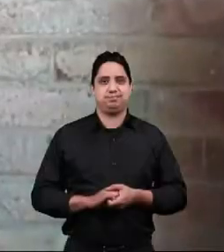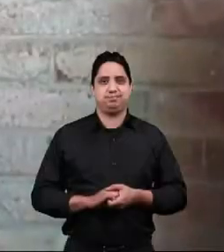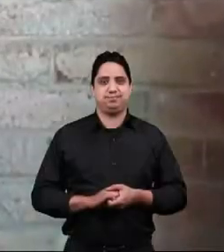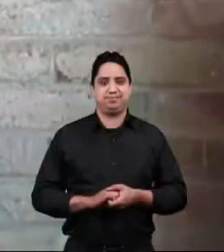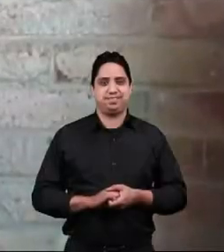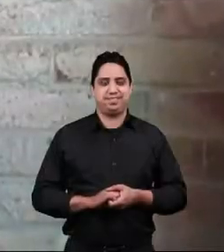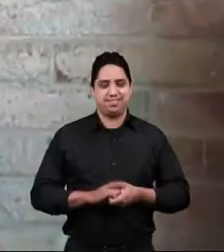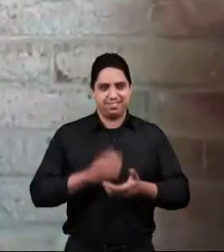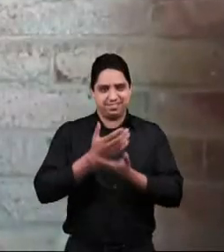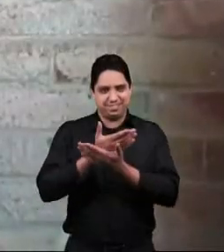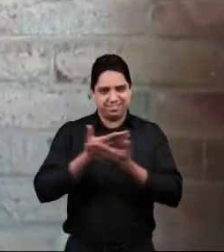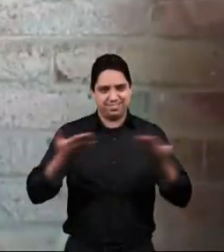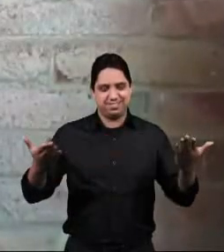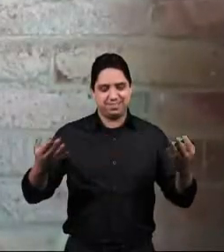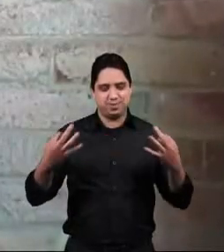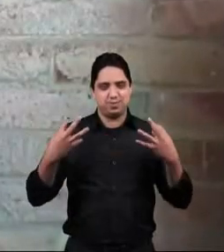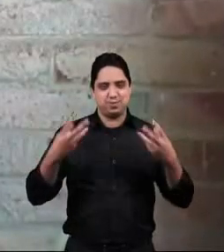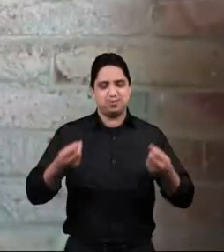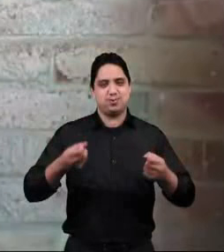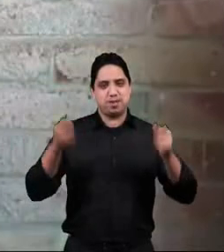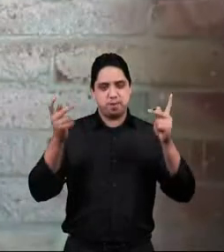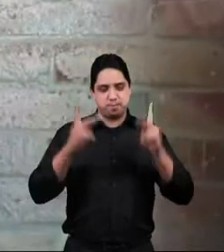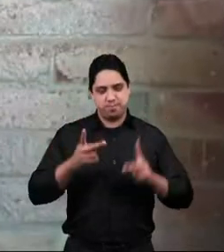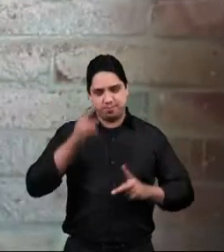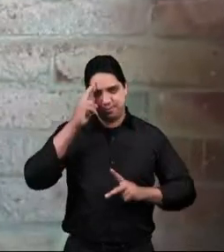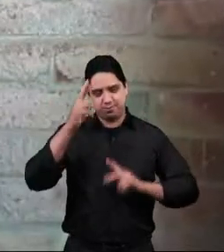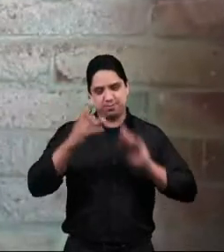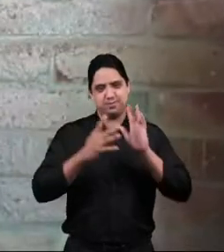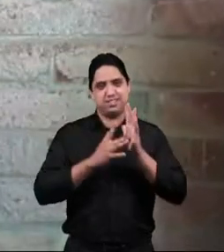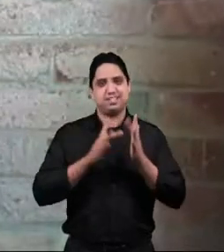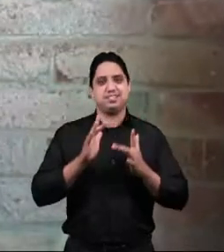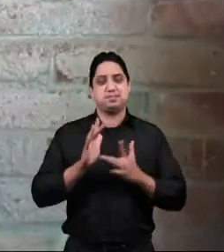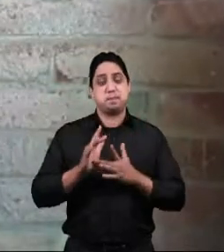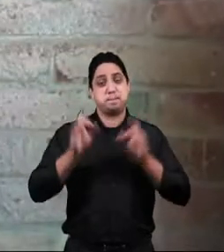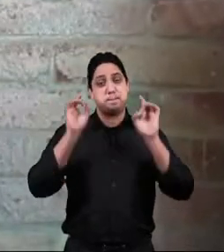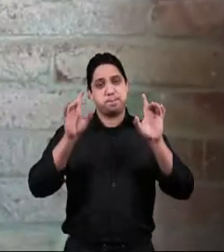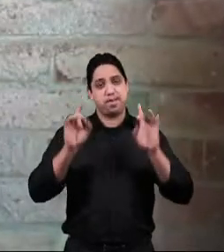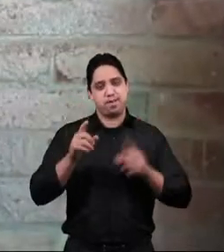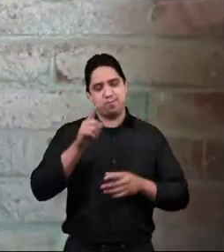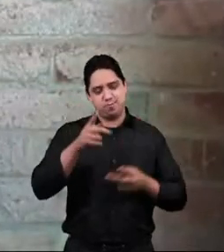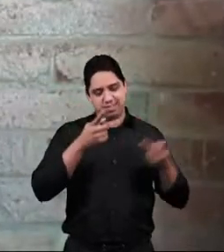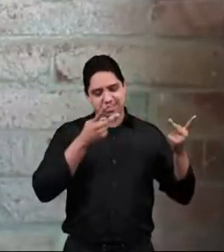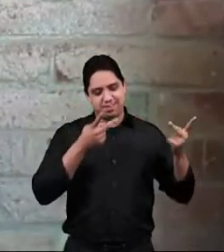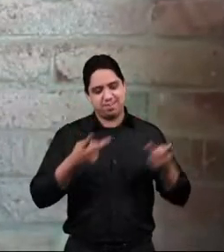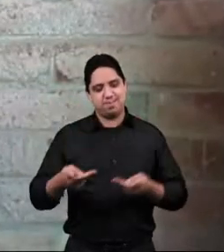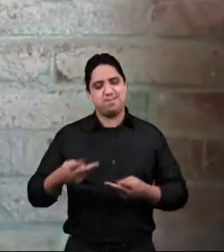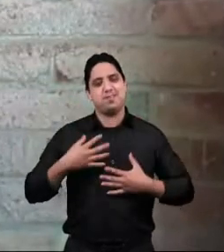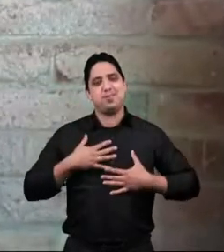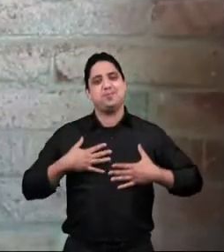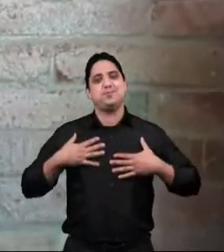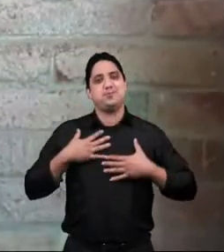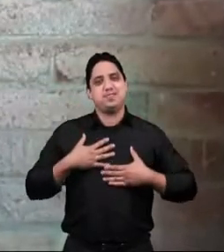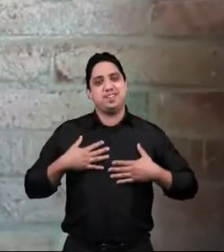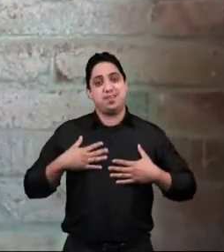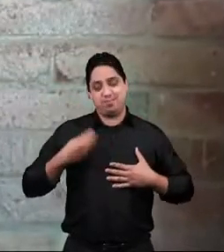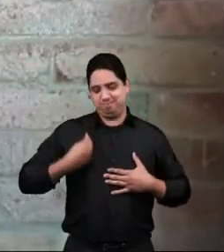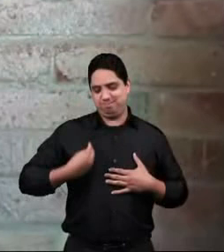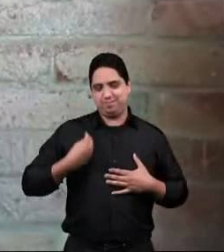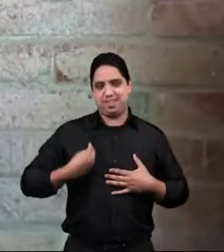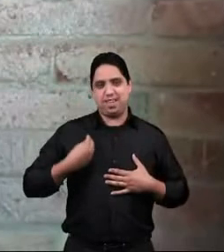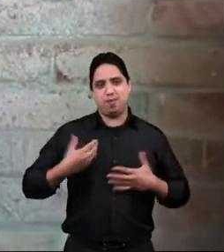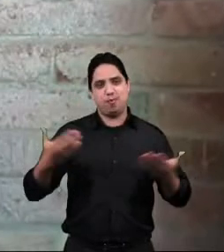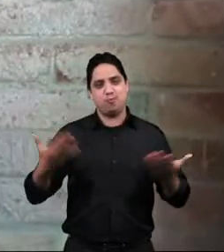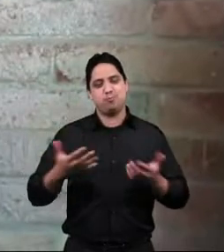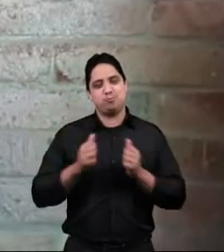We would like to greet everybody with the peace of the Lord Jesus, especially you who visit us and honor us with your